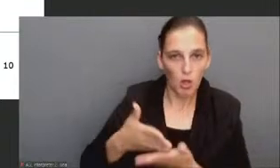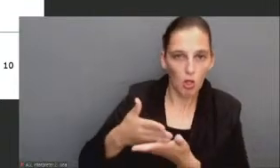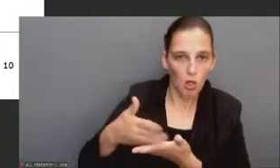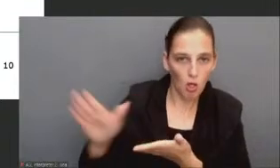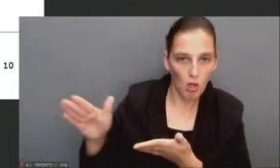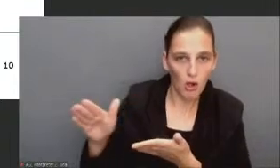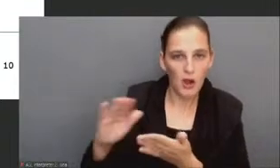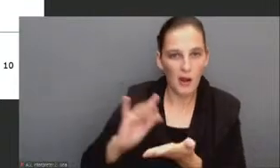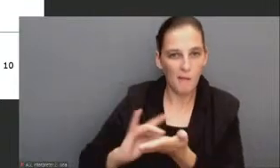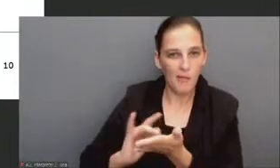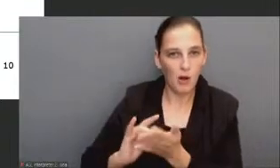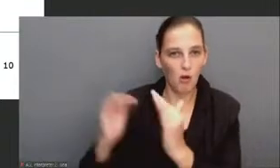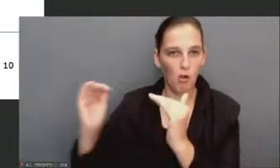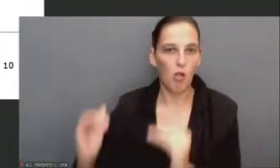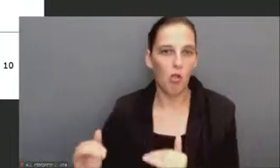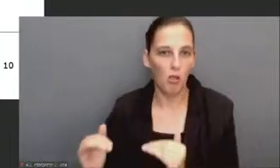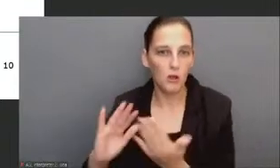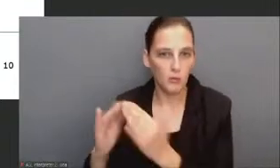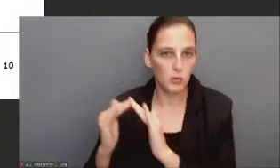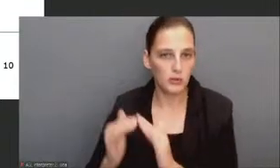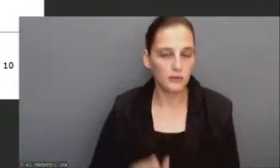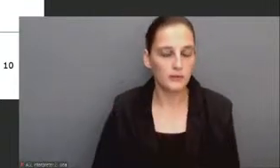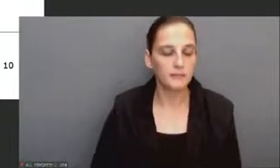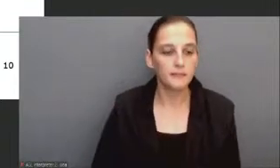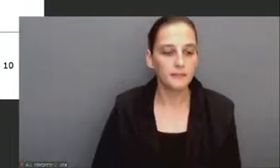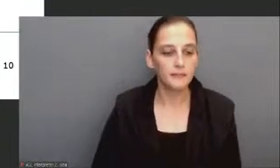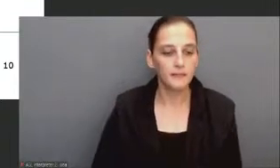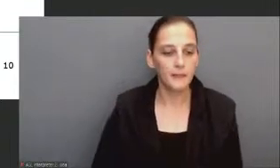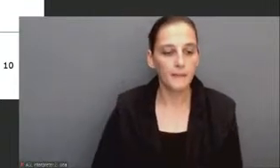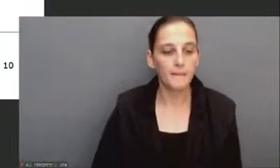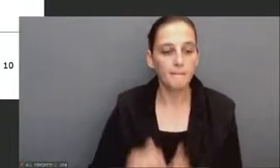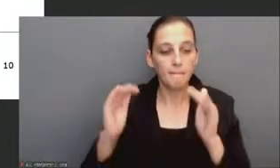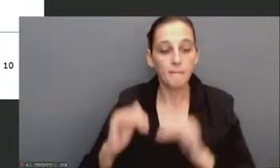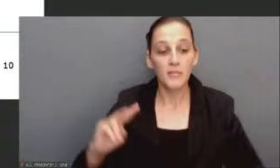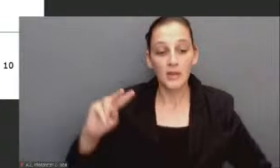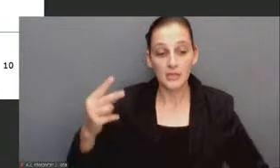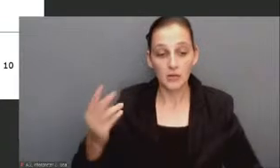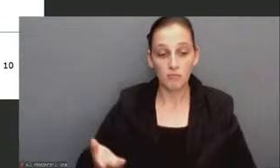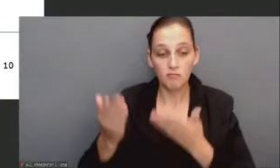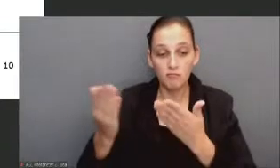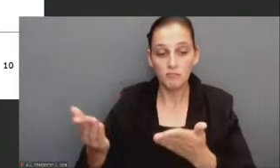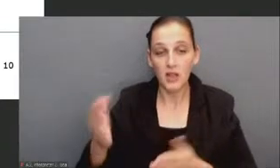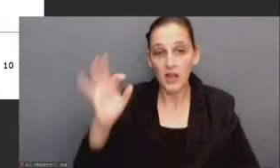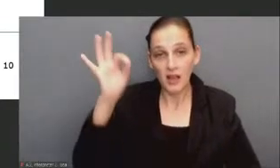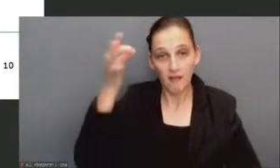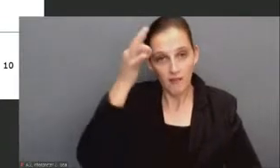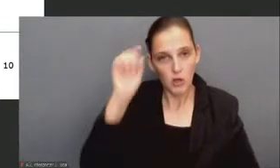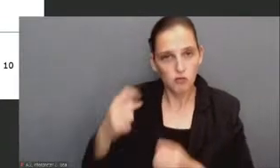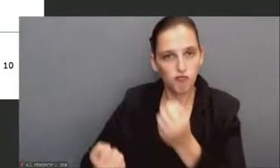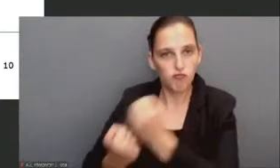underserved communities. Our second recommendation is that the federal government should sponsor a study on